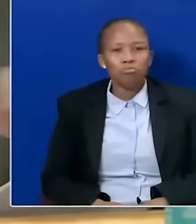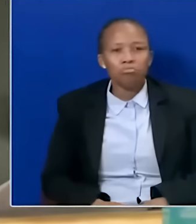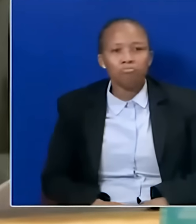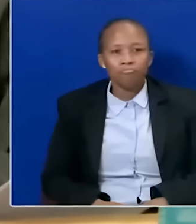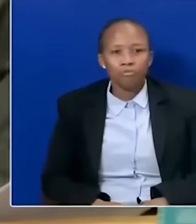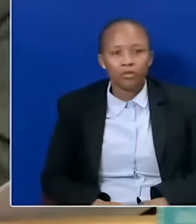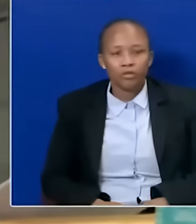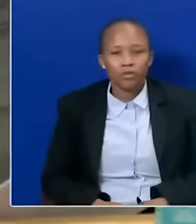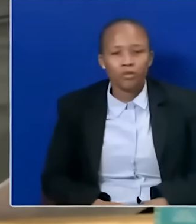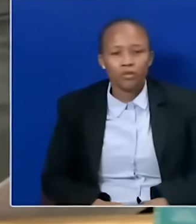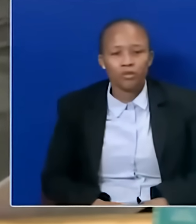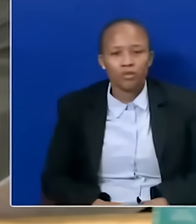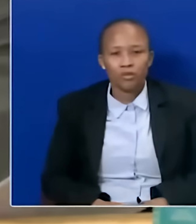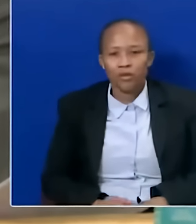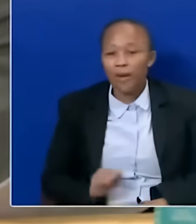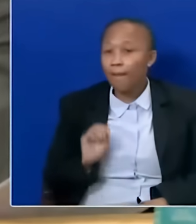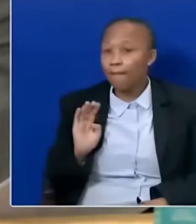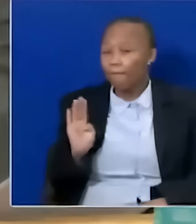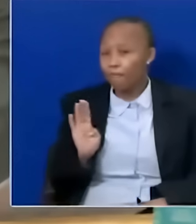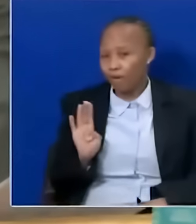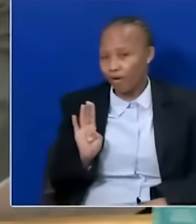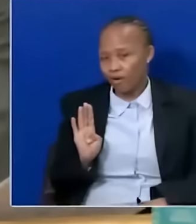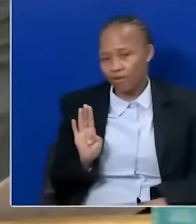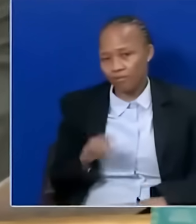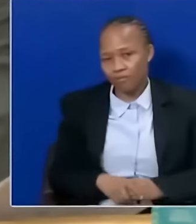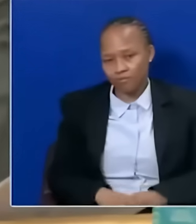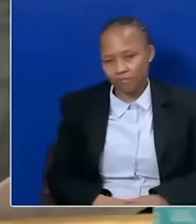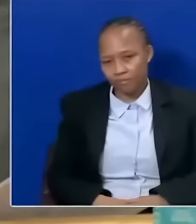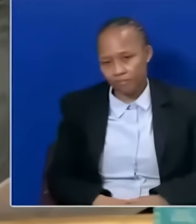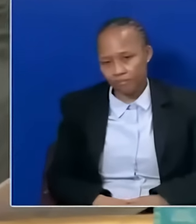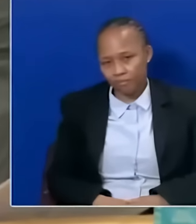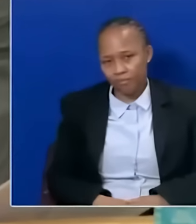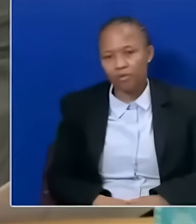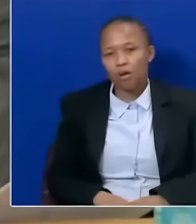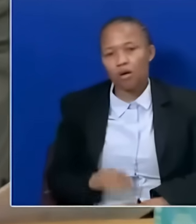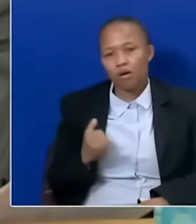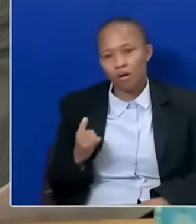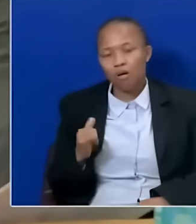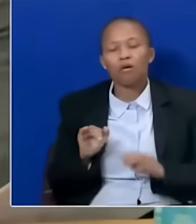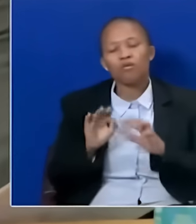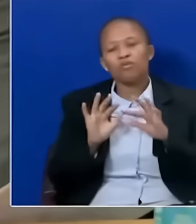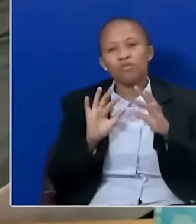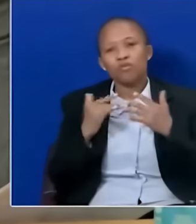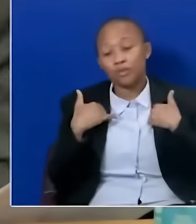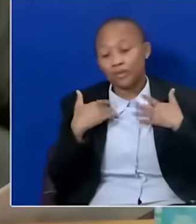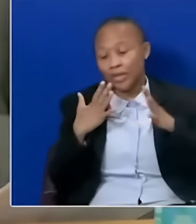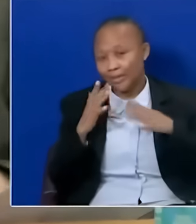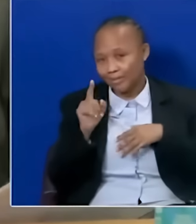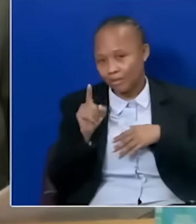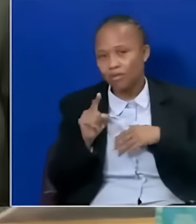Brigadier, we were about to start on the APIS acquisition for the Vereniging and Bramley cases at paragraph 39.